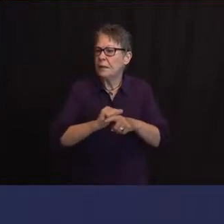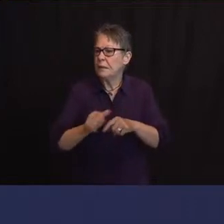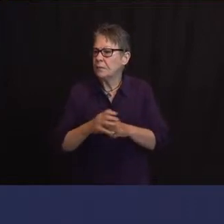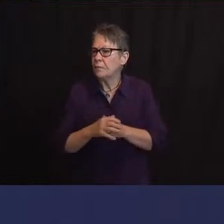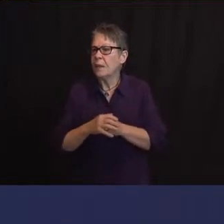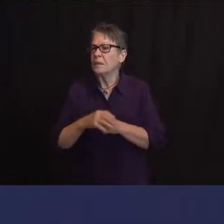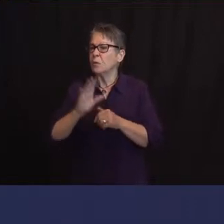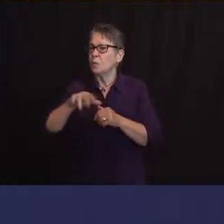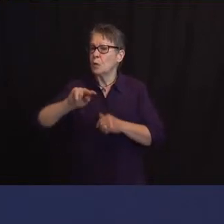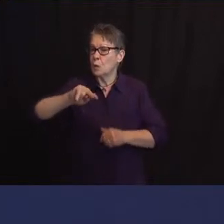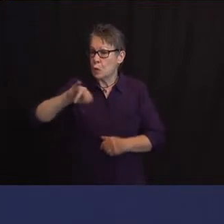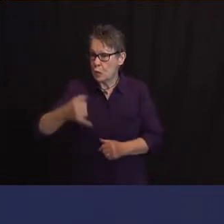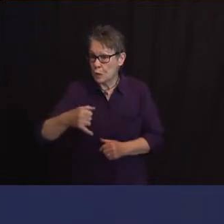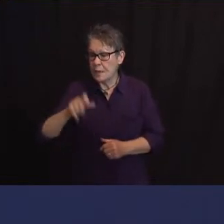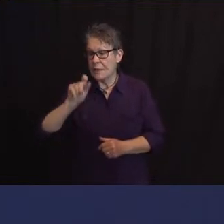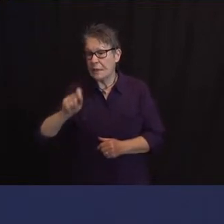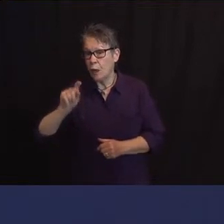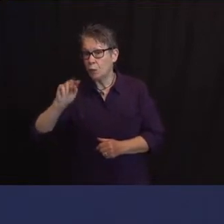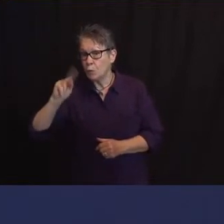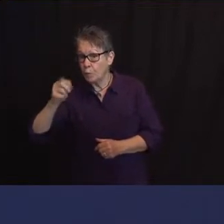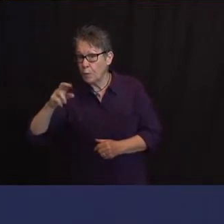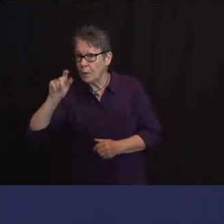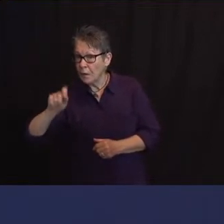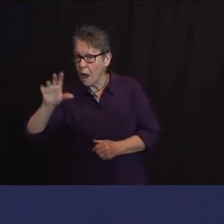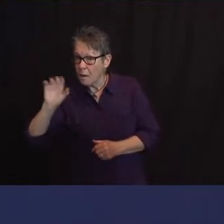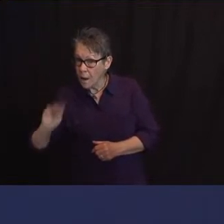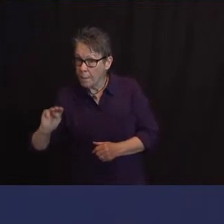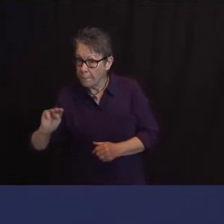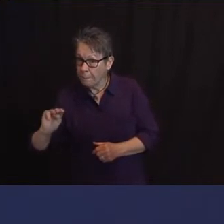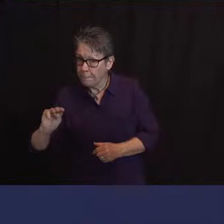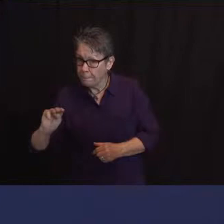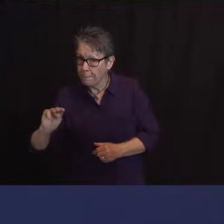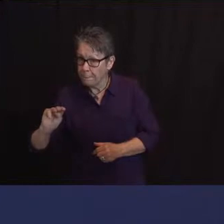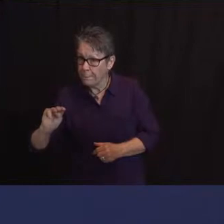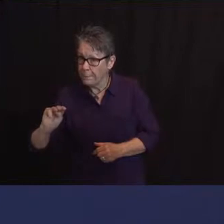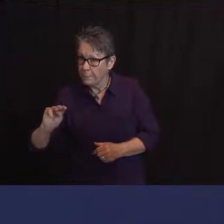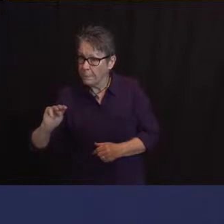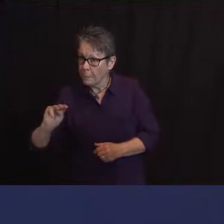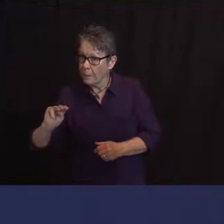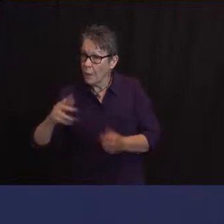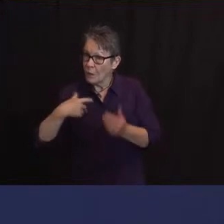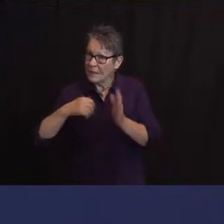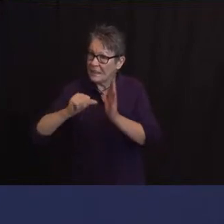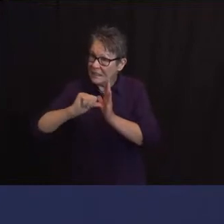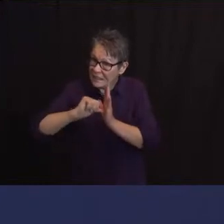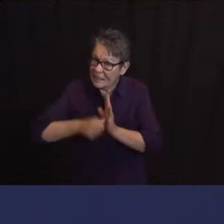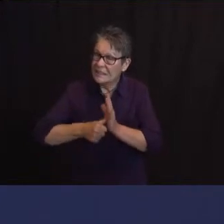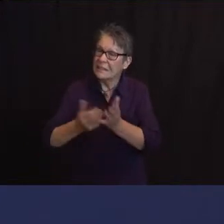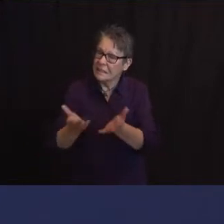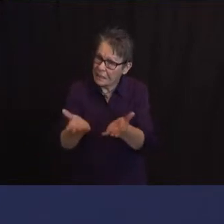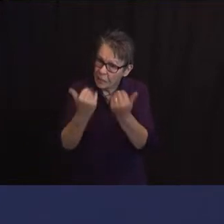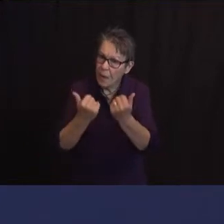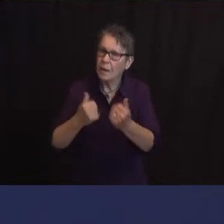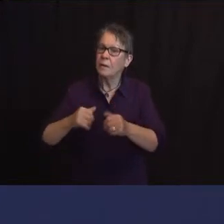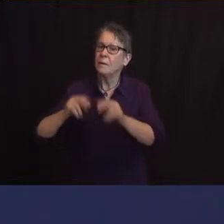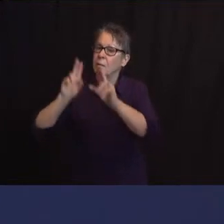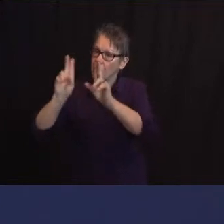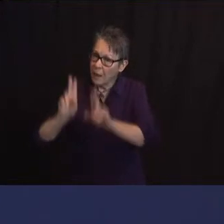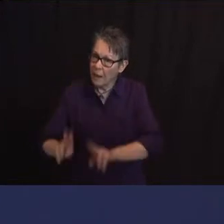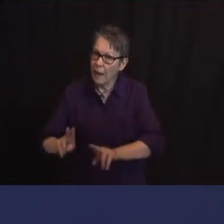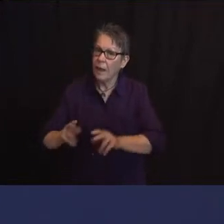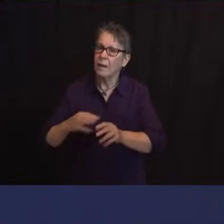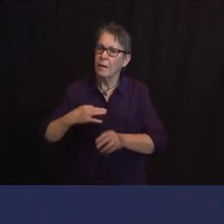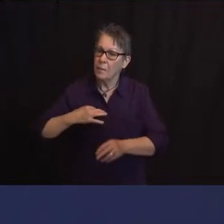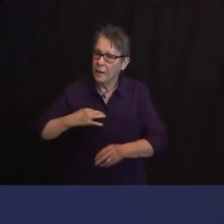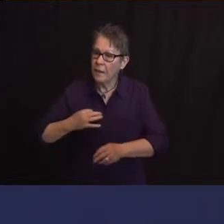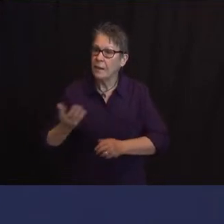up, njtrooper.com. Sergeant Murray would be mad at me if I didn't say that. So I think we'll be on our regular rhythm this week, so we'll